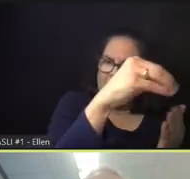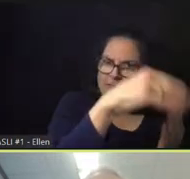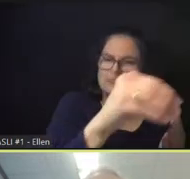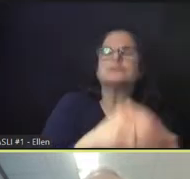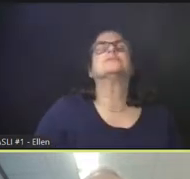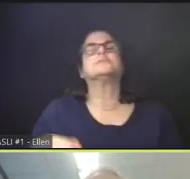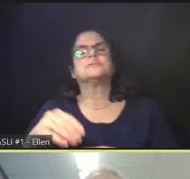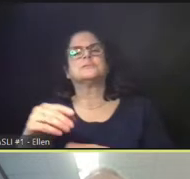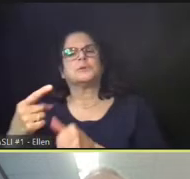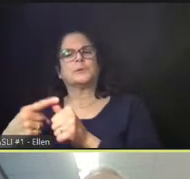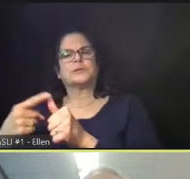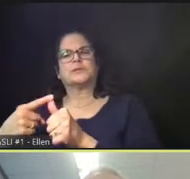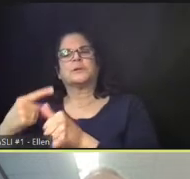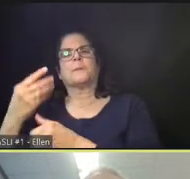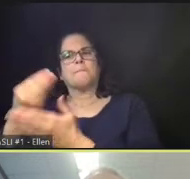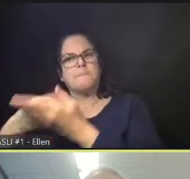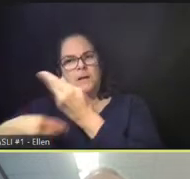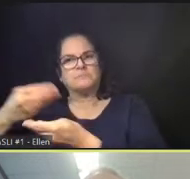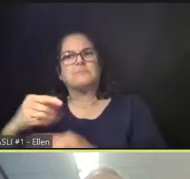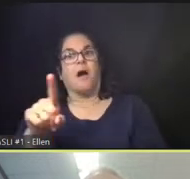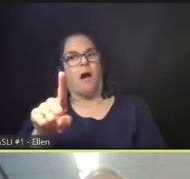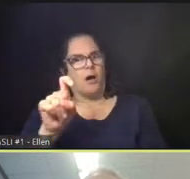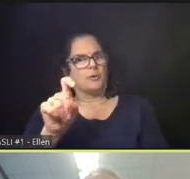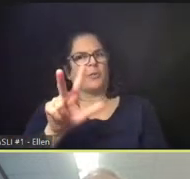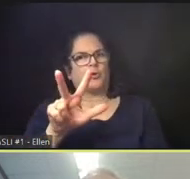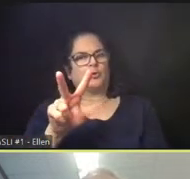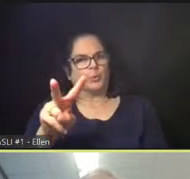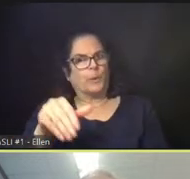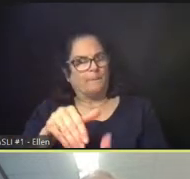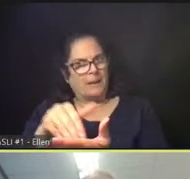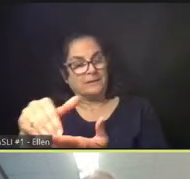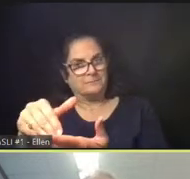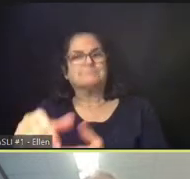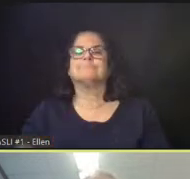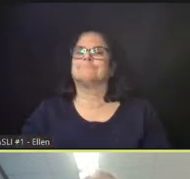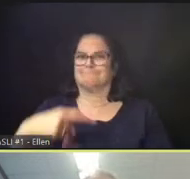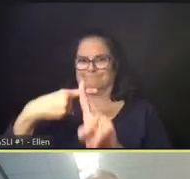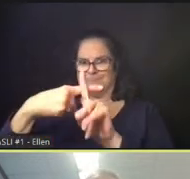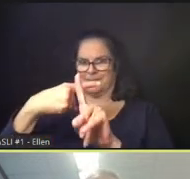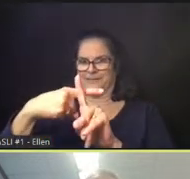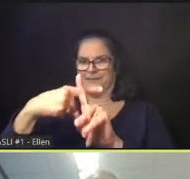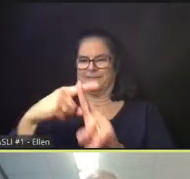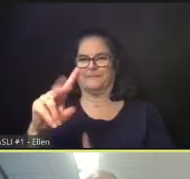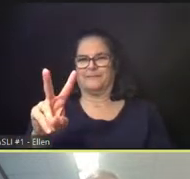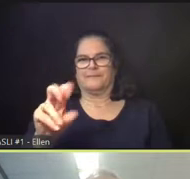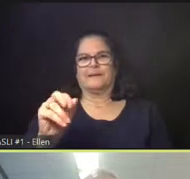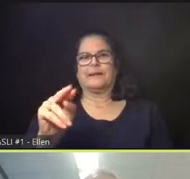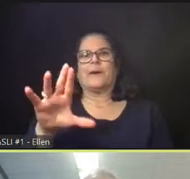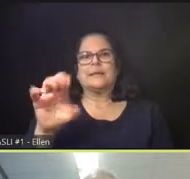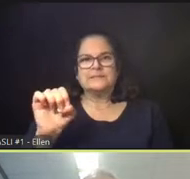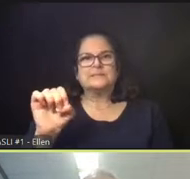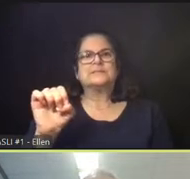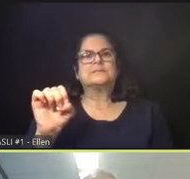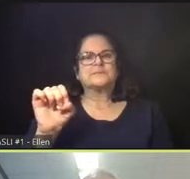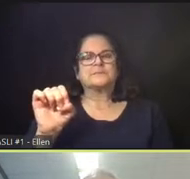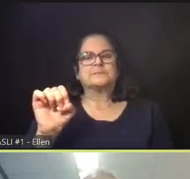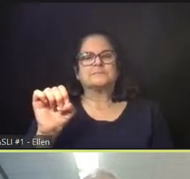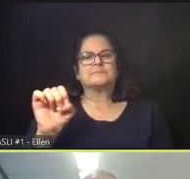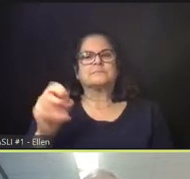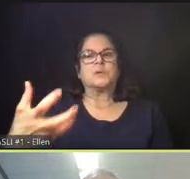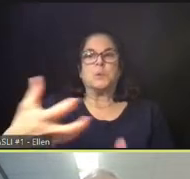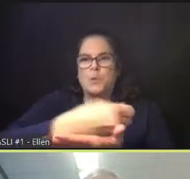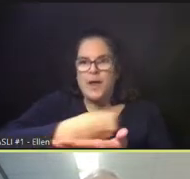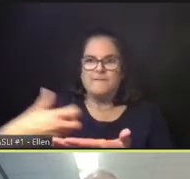budget by $132 million. So the positive variance that we see on our revenues,